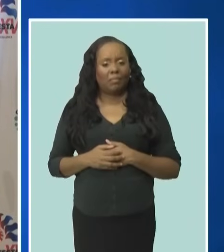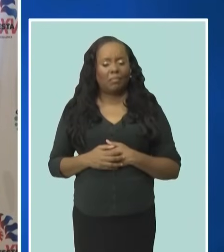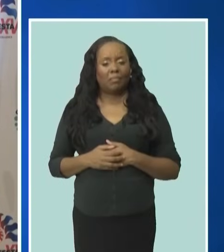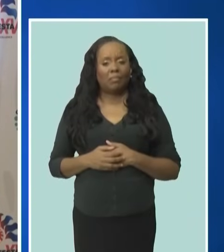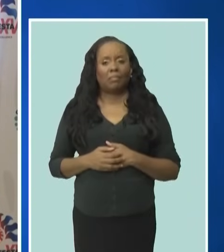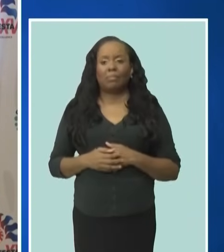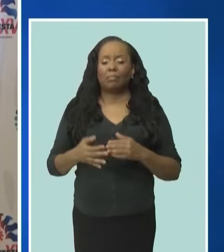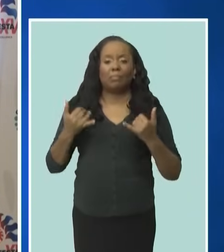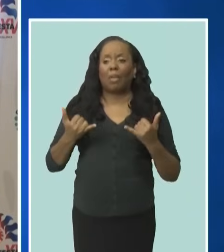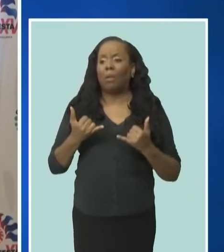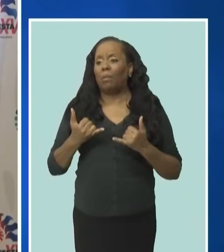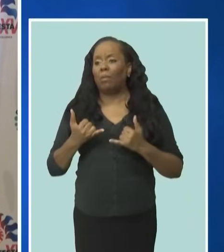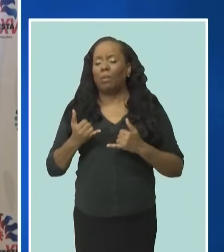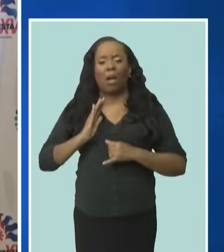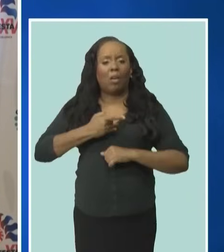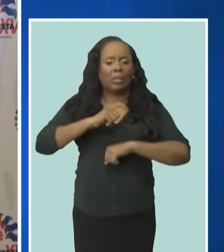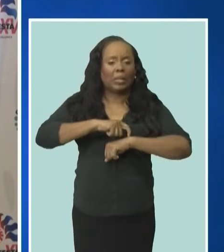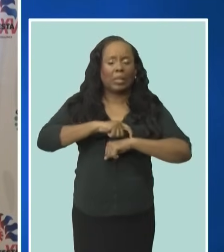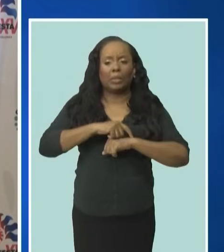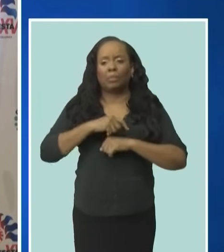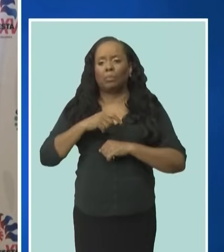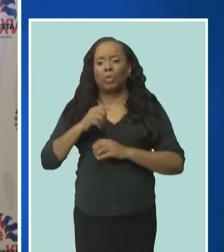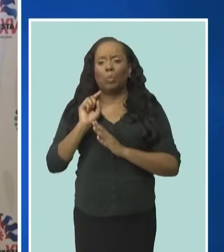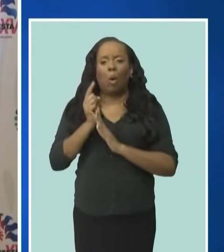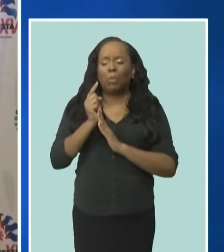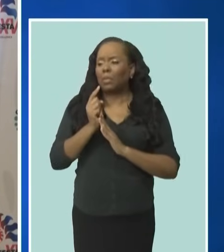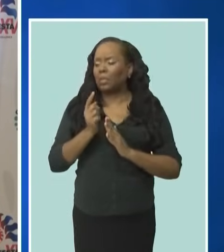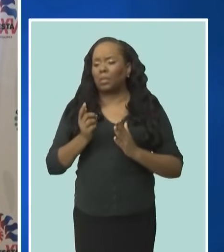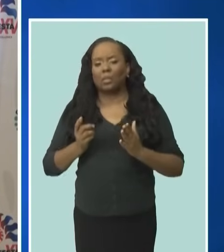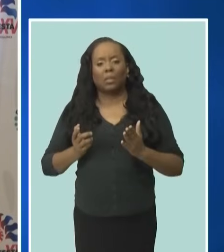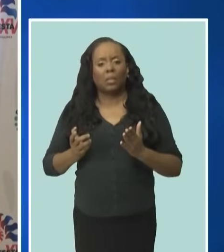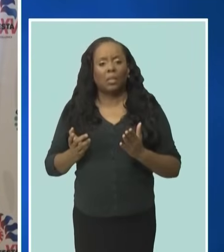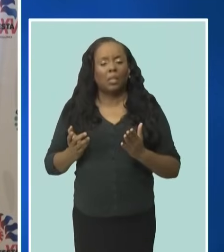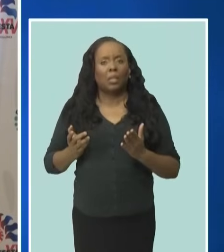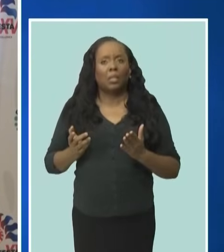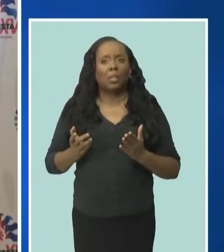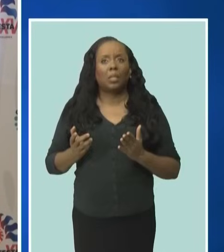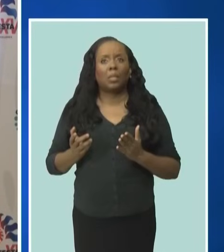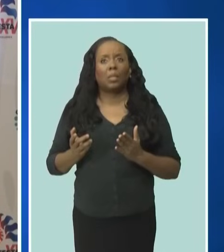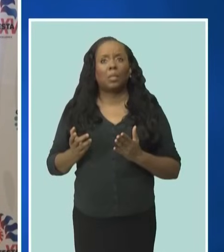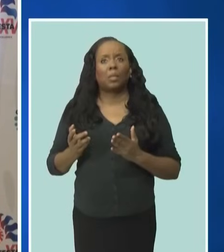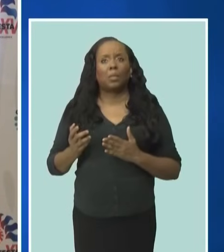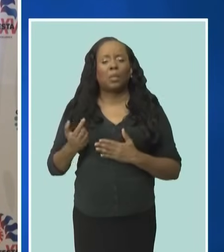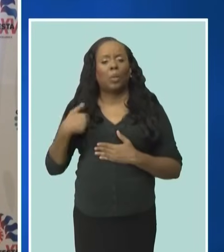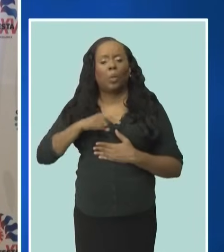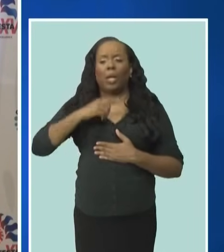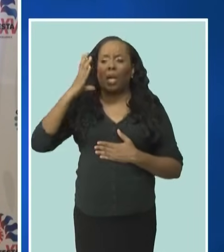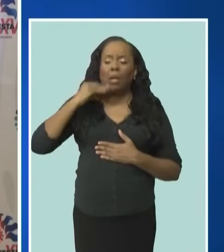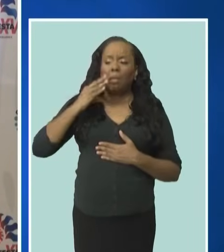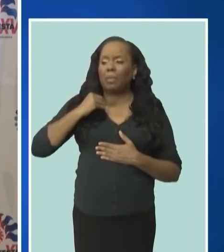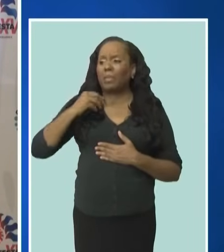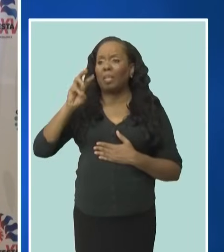where, out of the last several years of climate change,